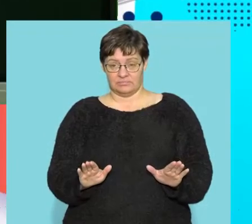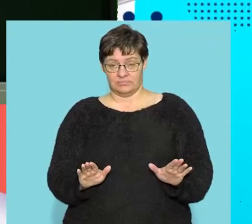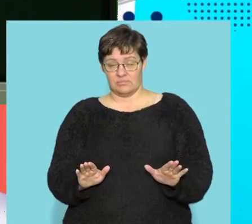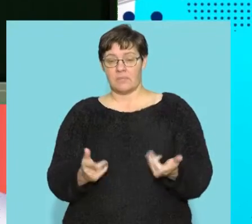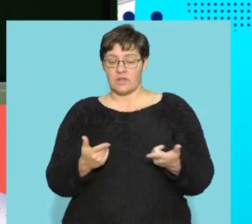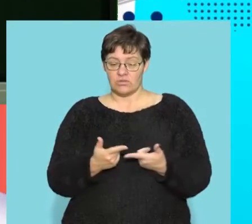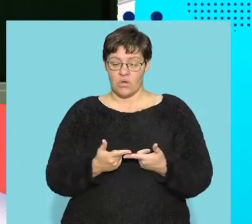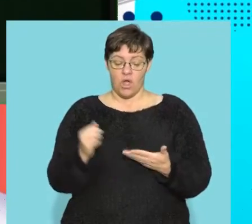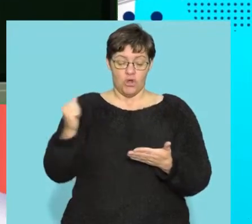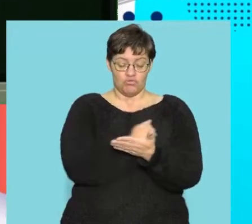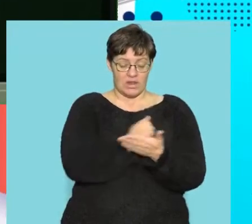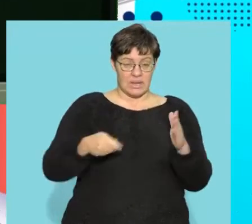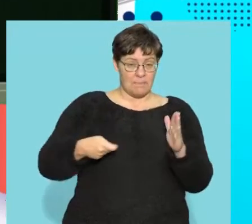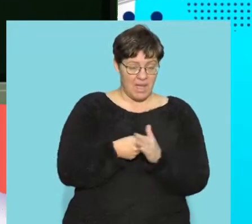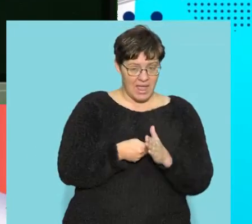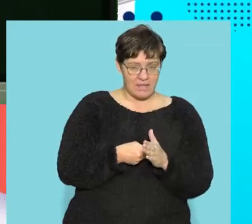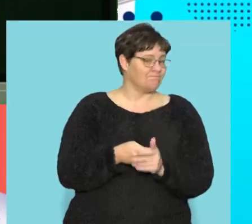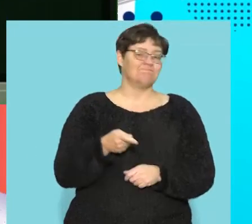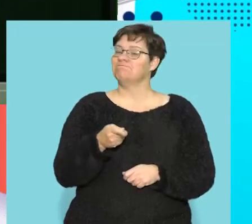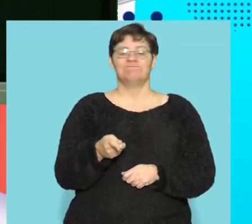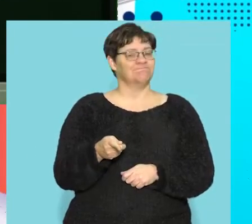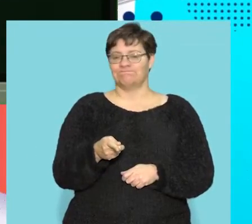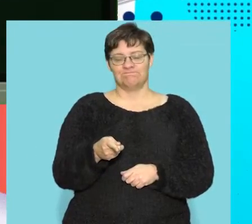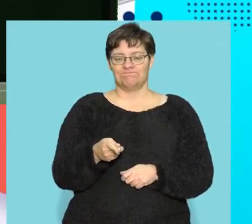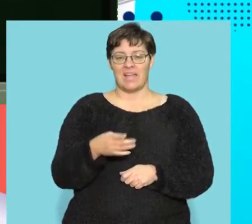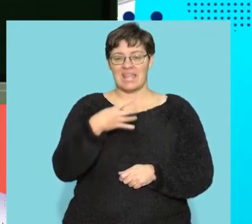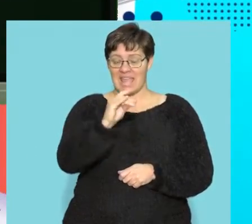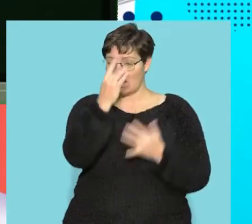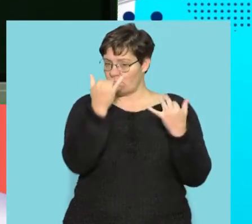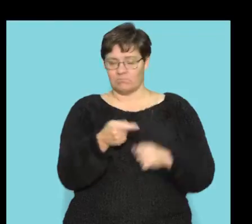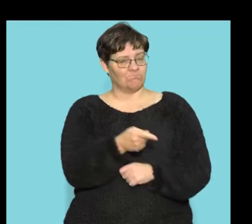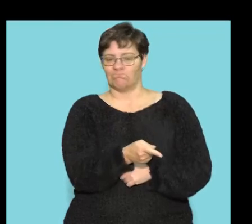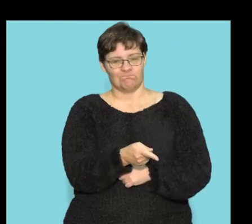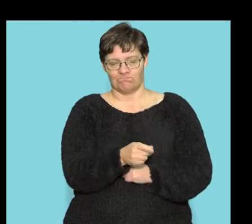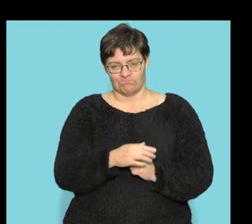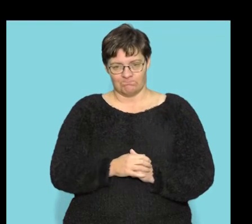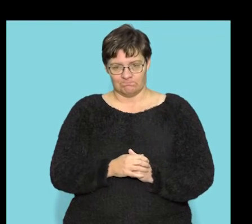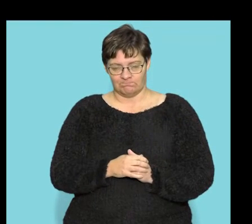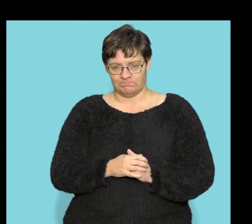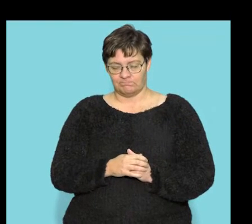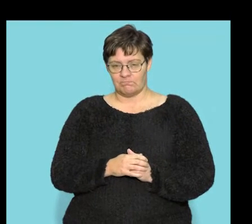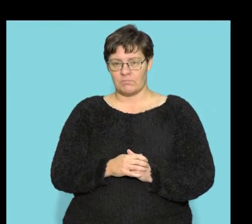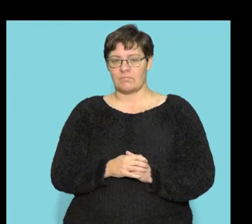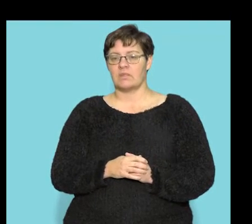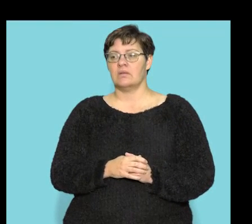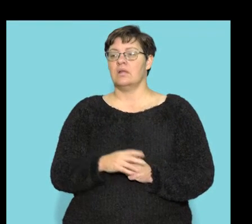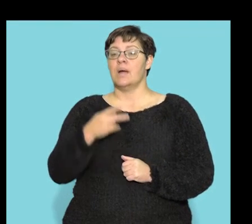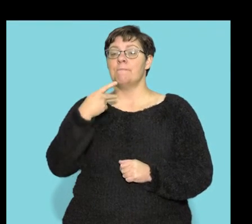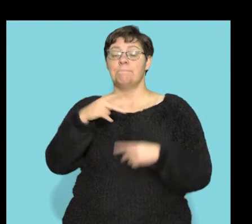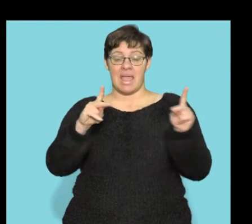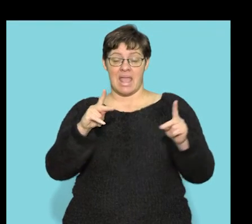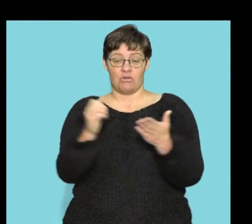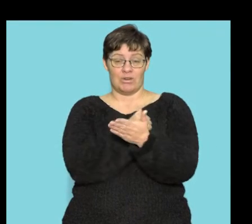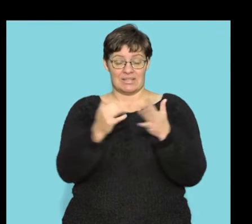bought vehicles on credit, it will not appear in your cash budget. The next one, payments to creditors,